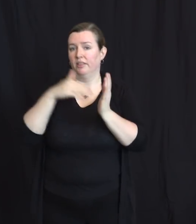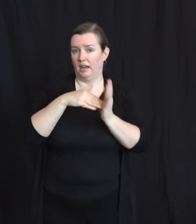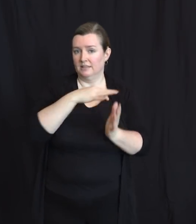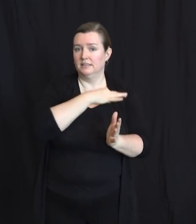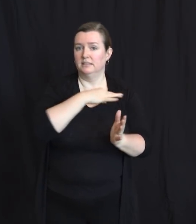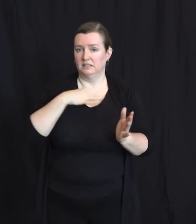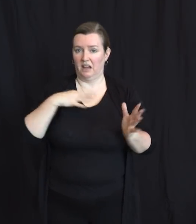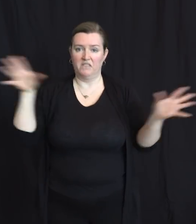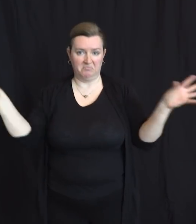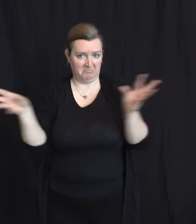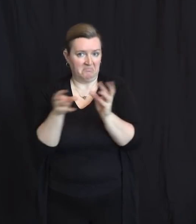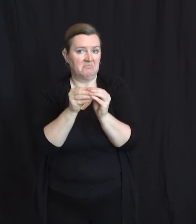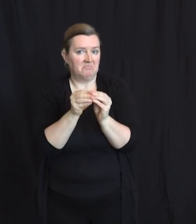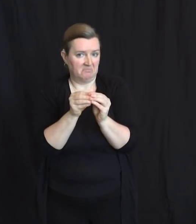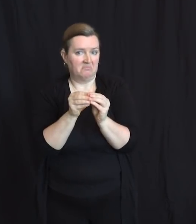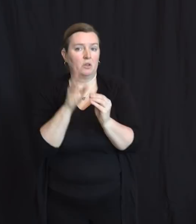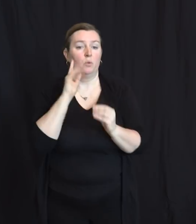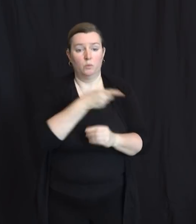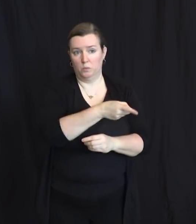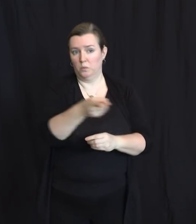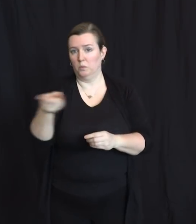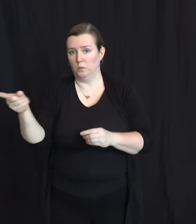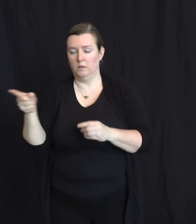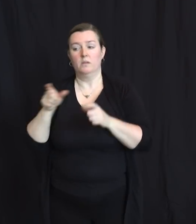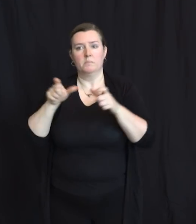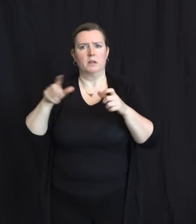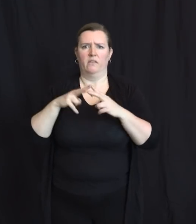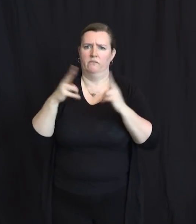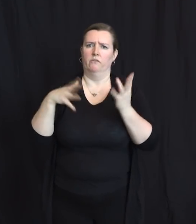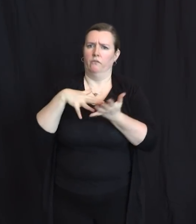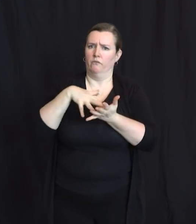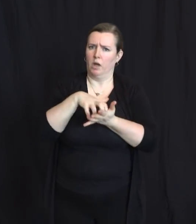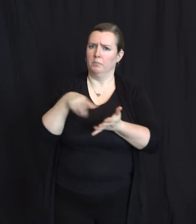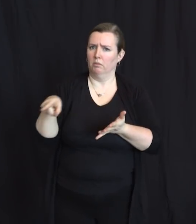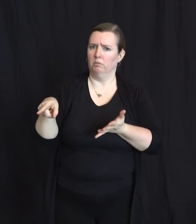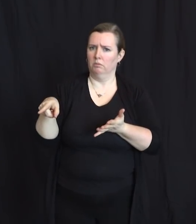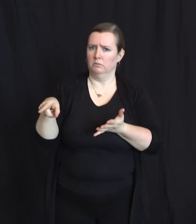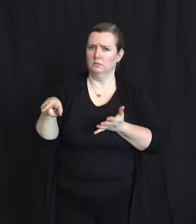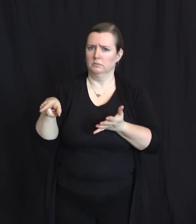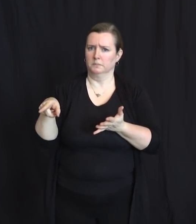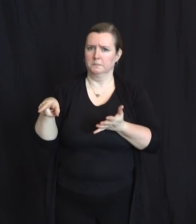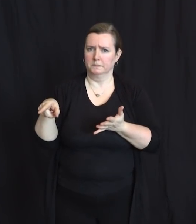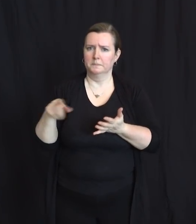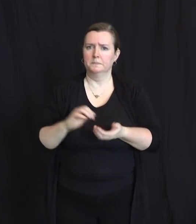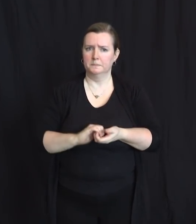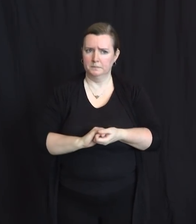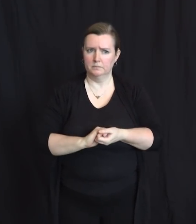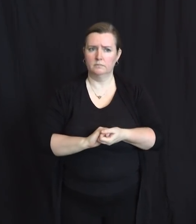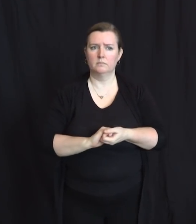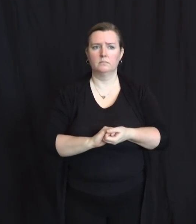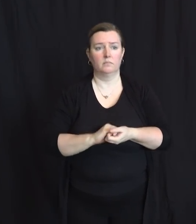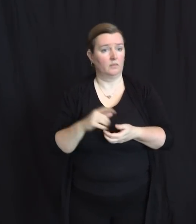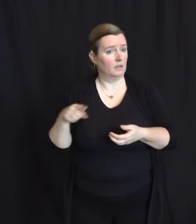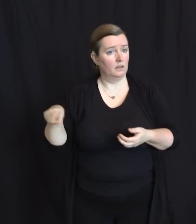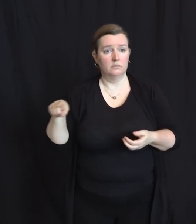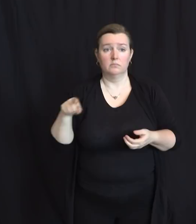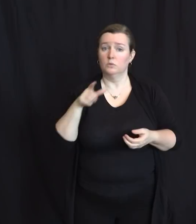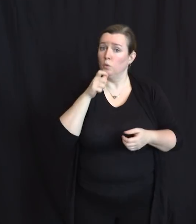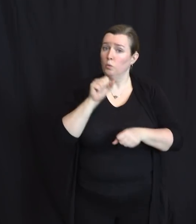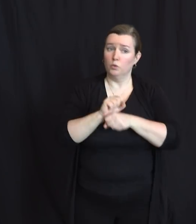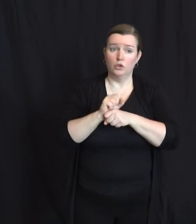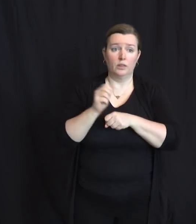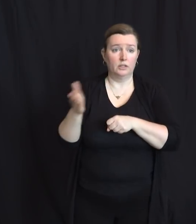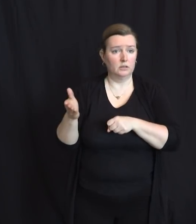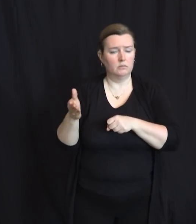vulnerable residents, and the women and men who provide care for them daily are among our most essential workers. They are